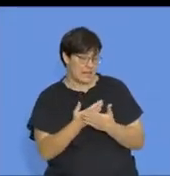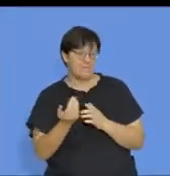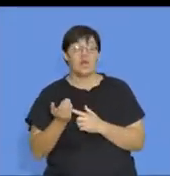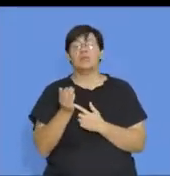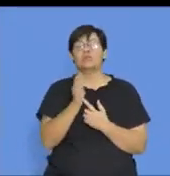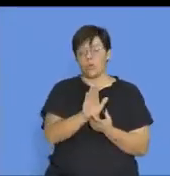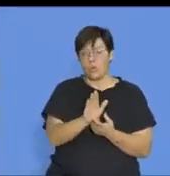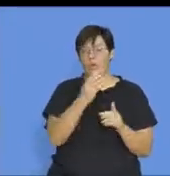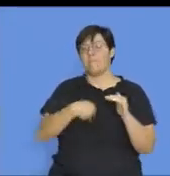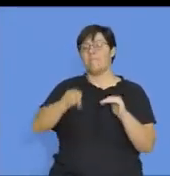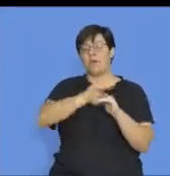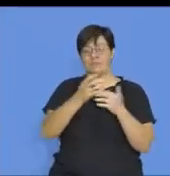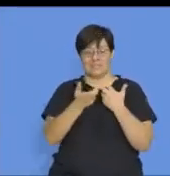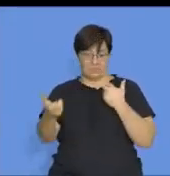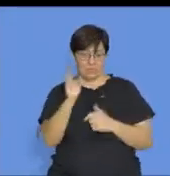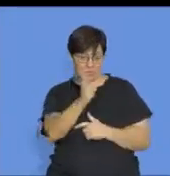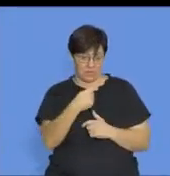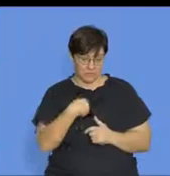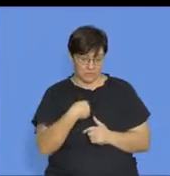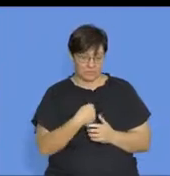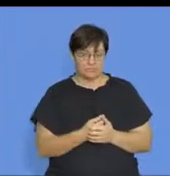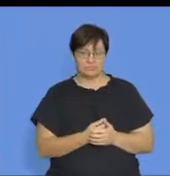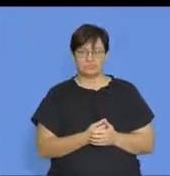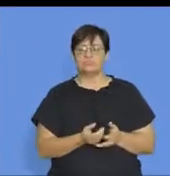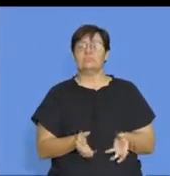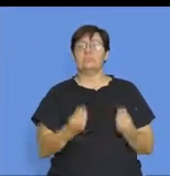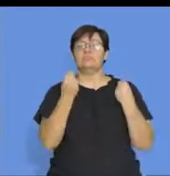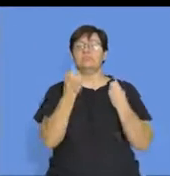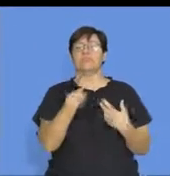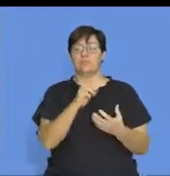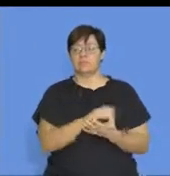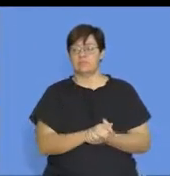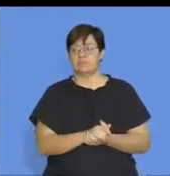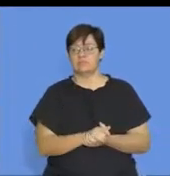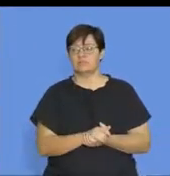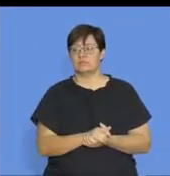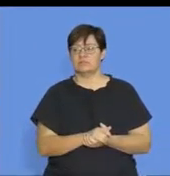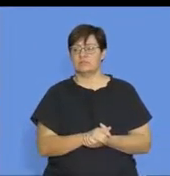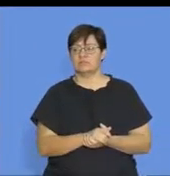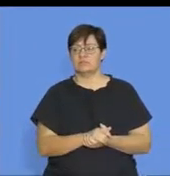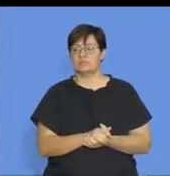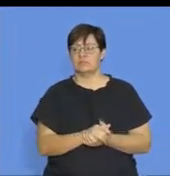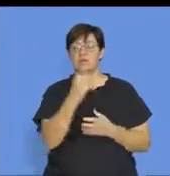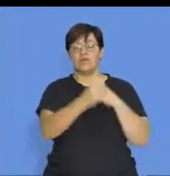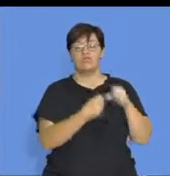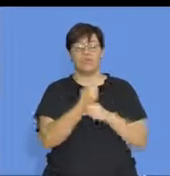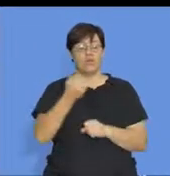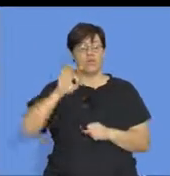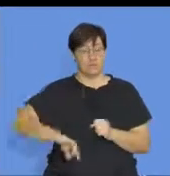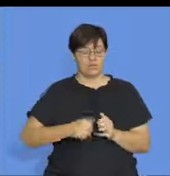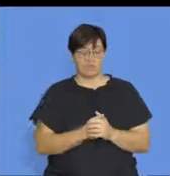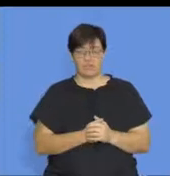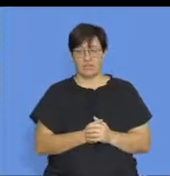show the bonus separately, and that gives us his annual salary.